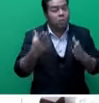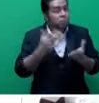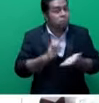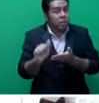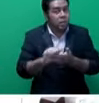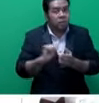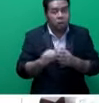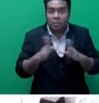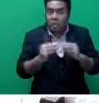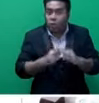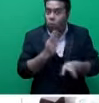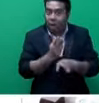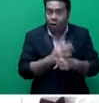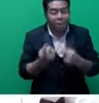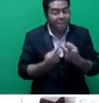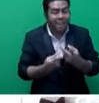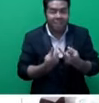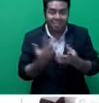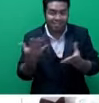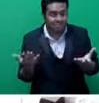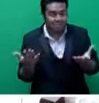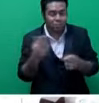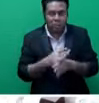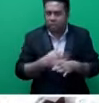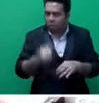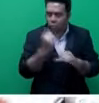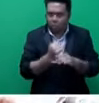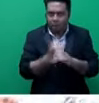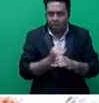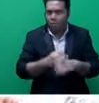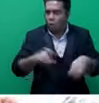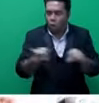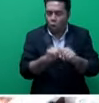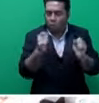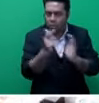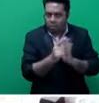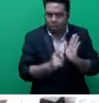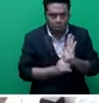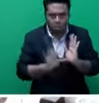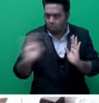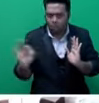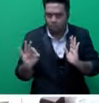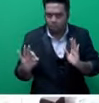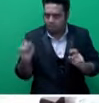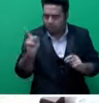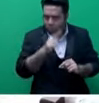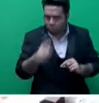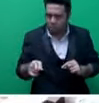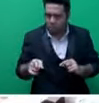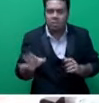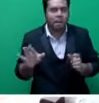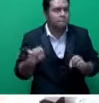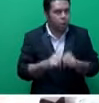for any unlawful or immoral purposes are criminal offences. The Crimes Act under 2009 under Division 5